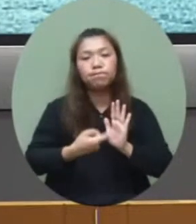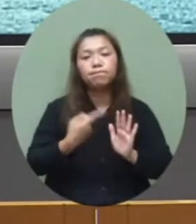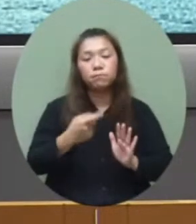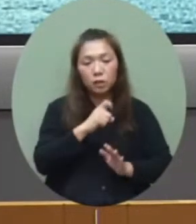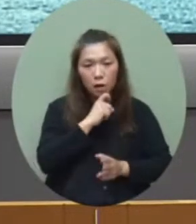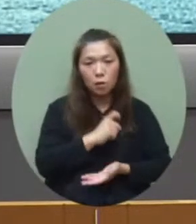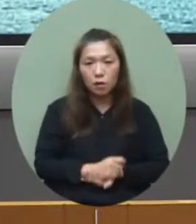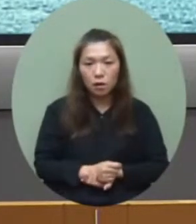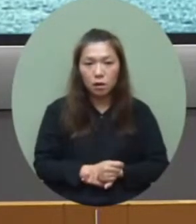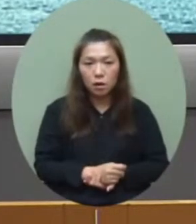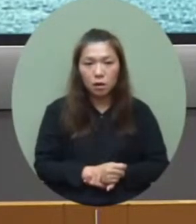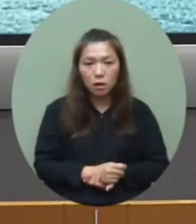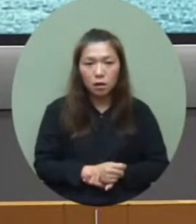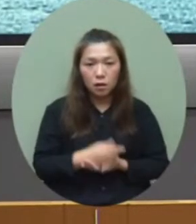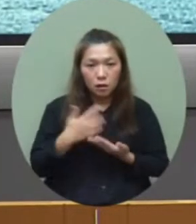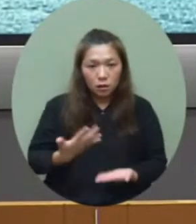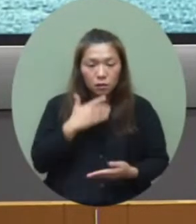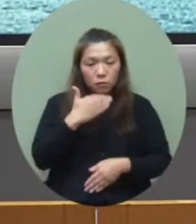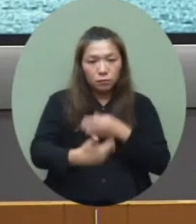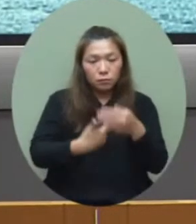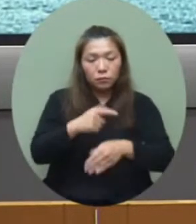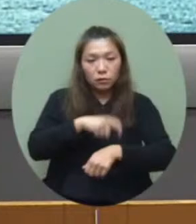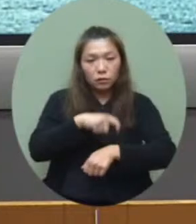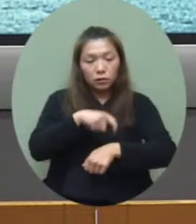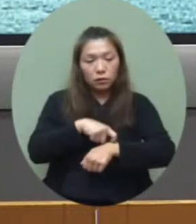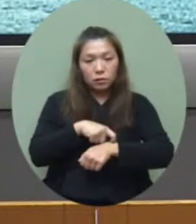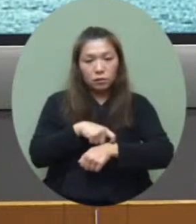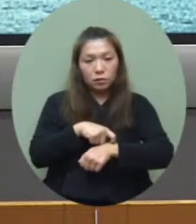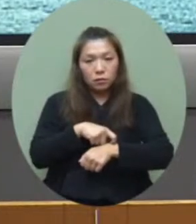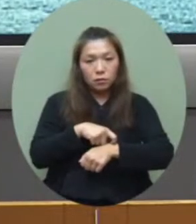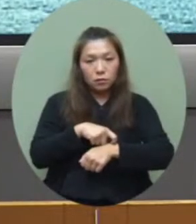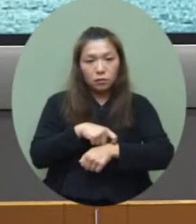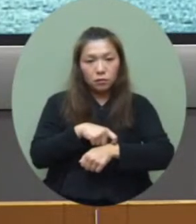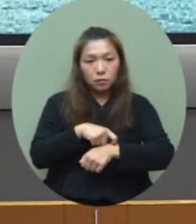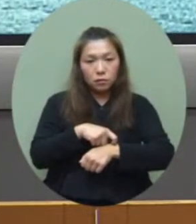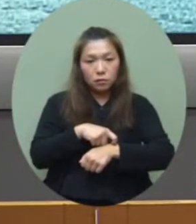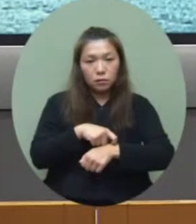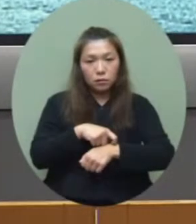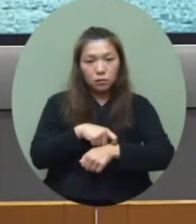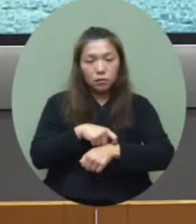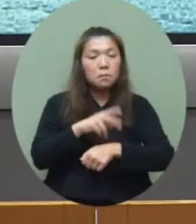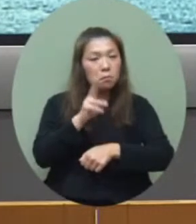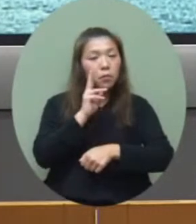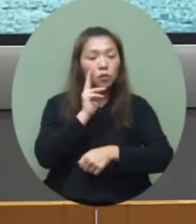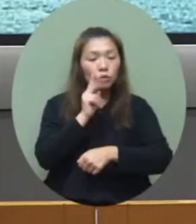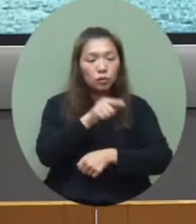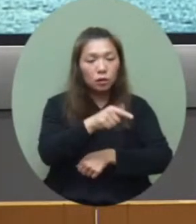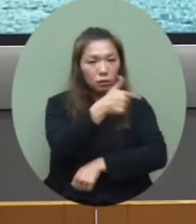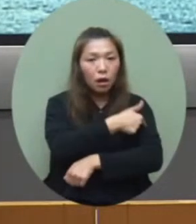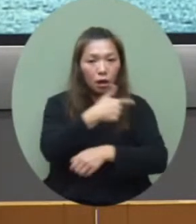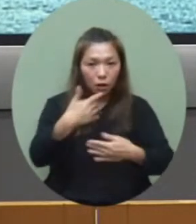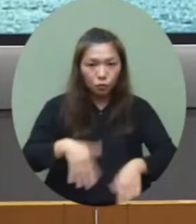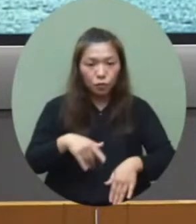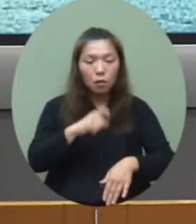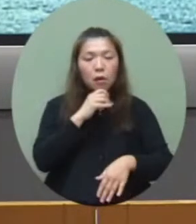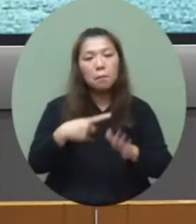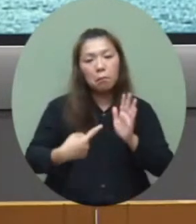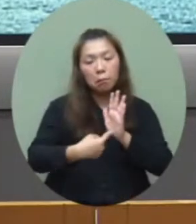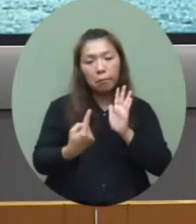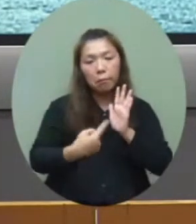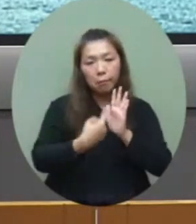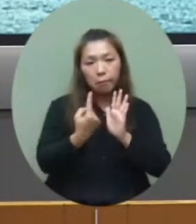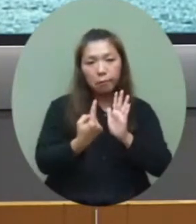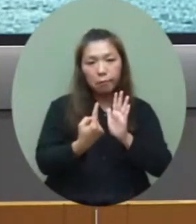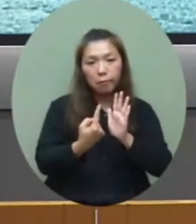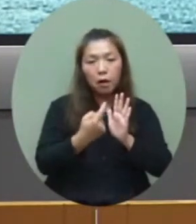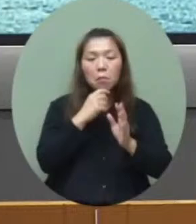with a large number of people having been infected, you can have hybrid immunity. But